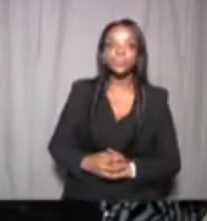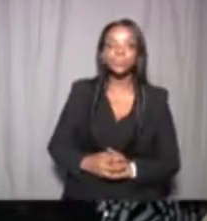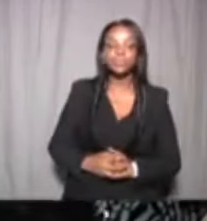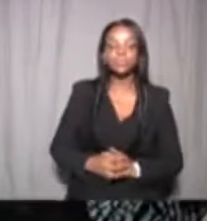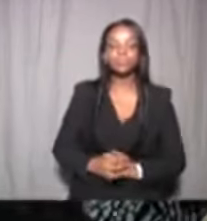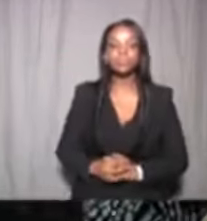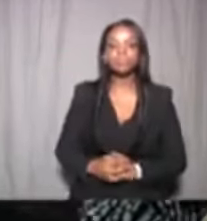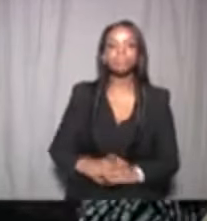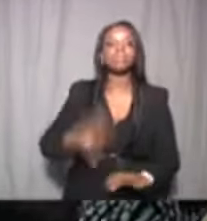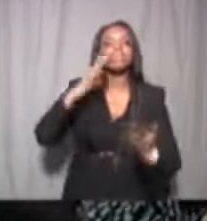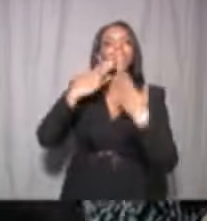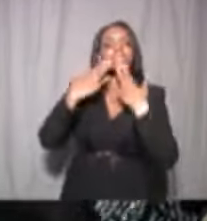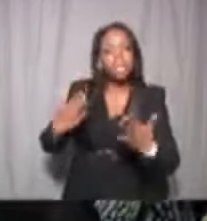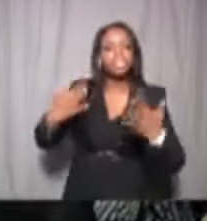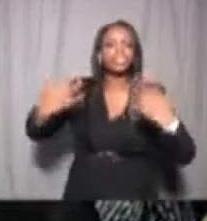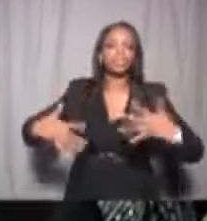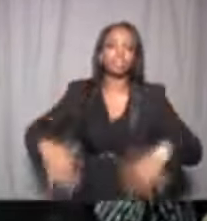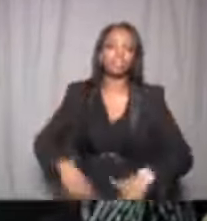Thank you very much.